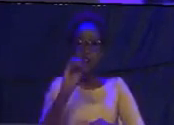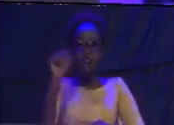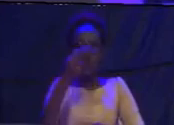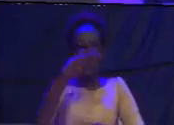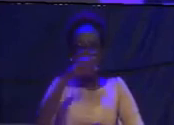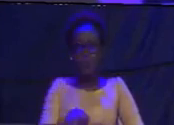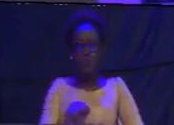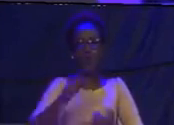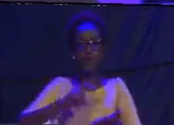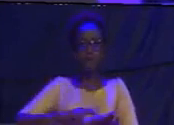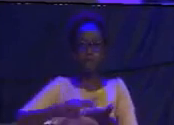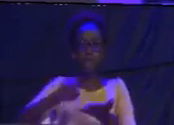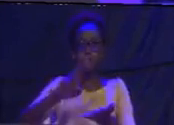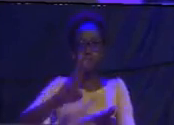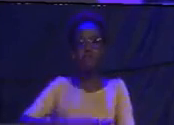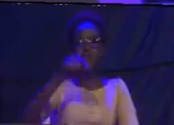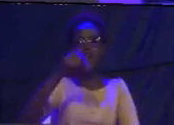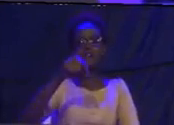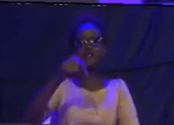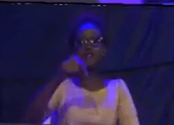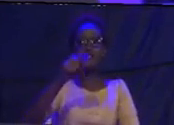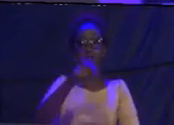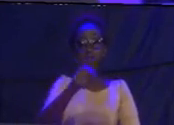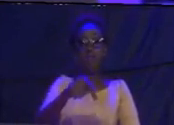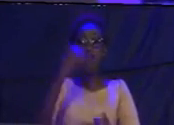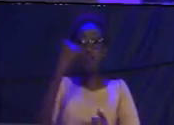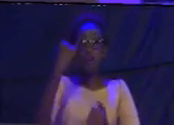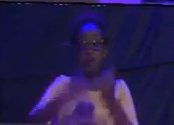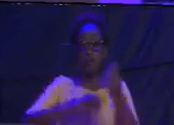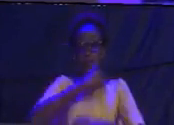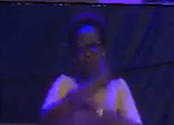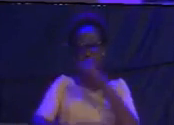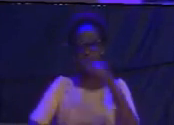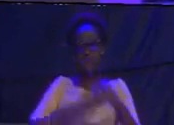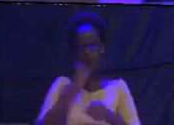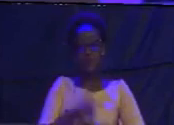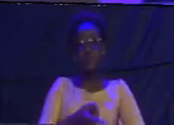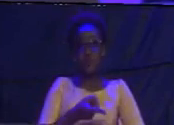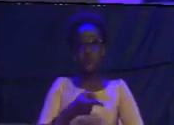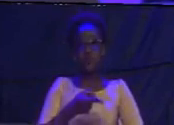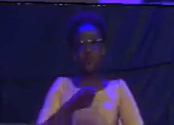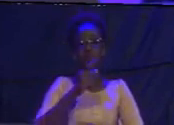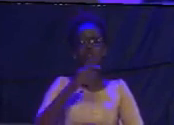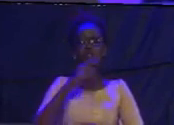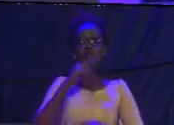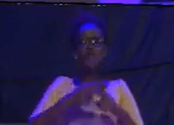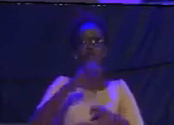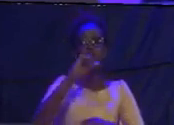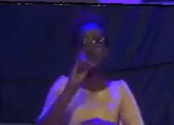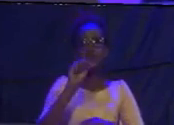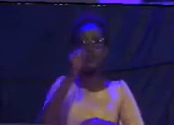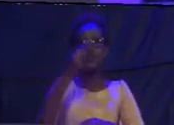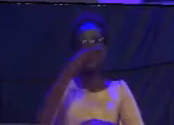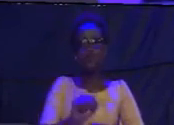crossed there. He stepped in that place. After 1,000 years, another man